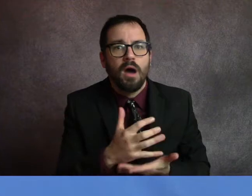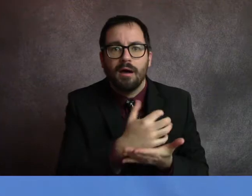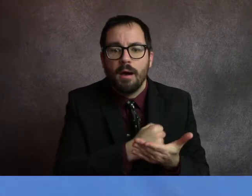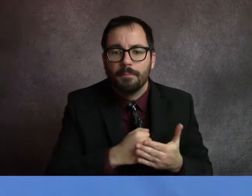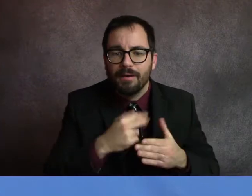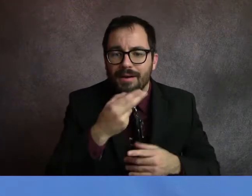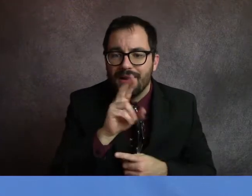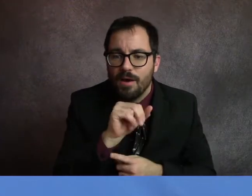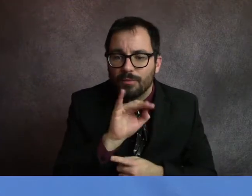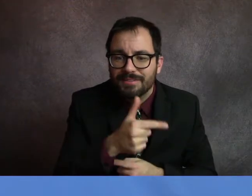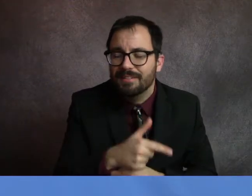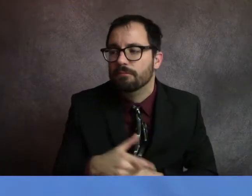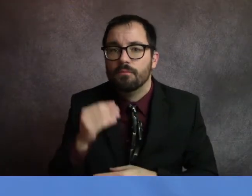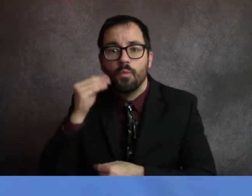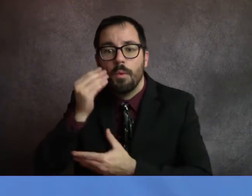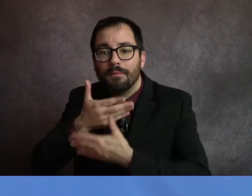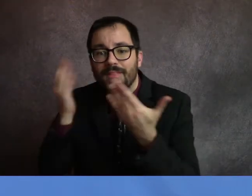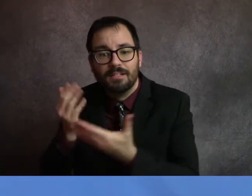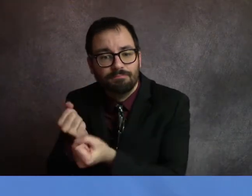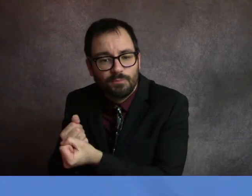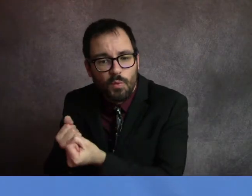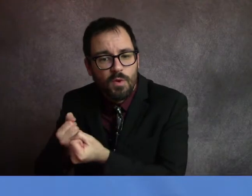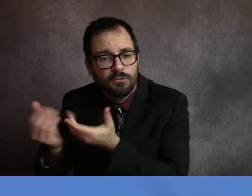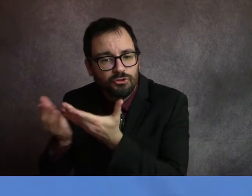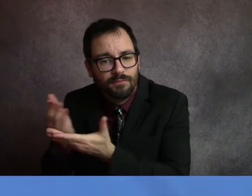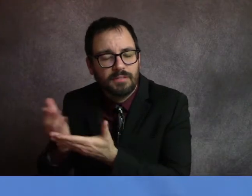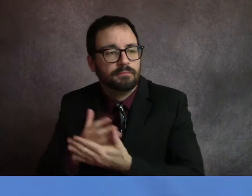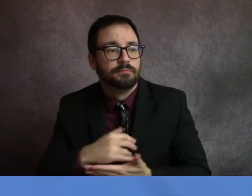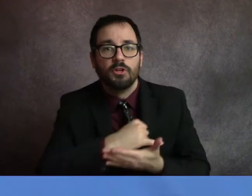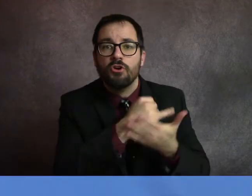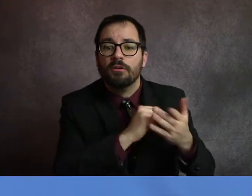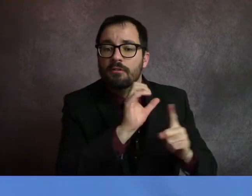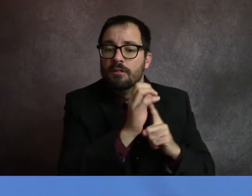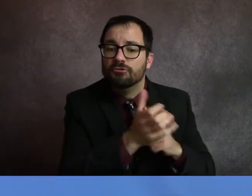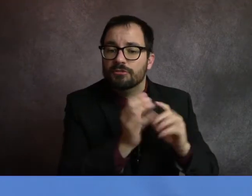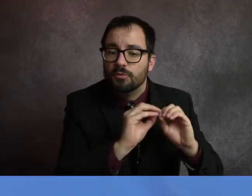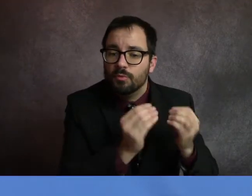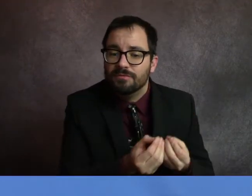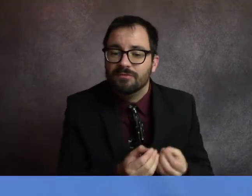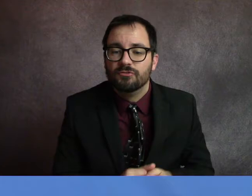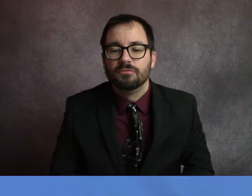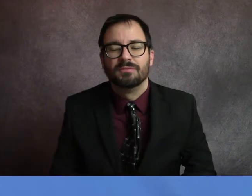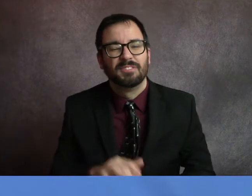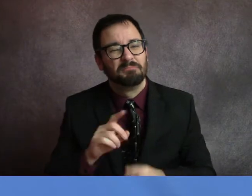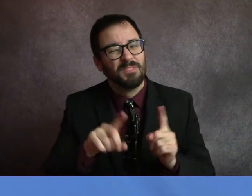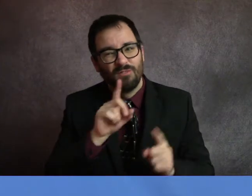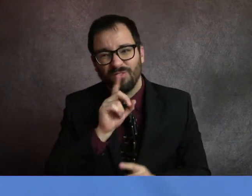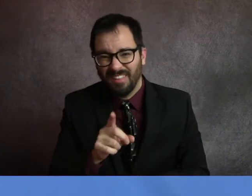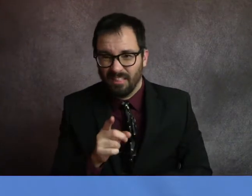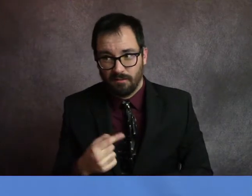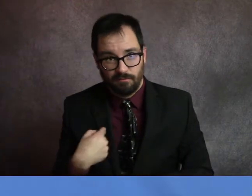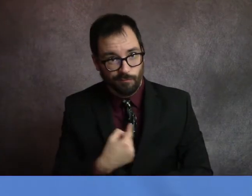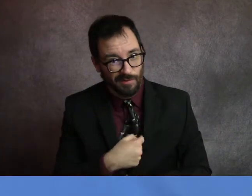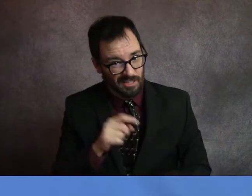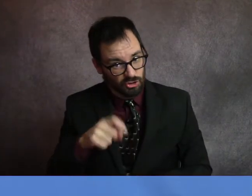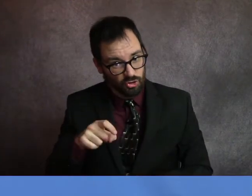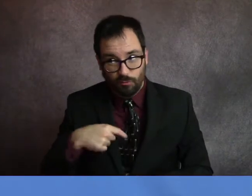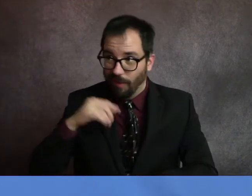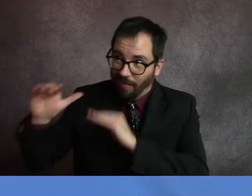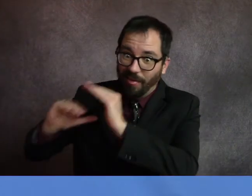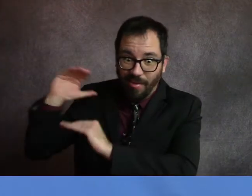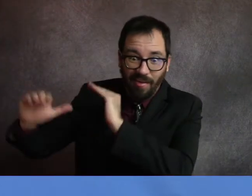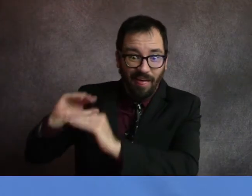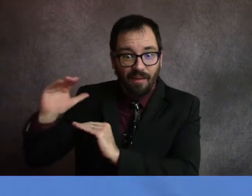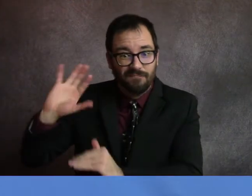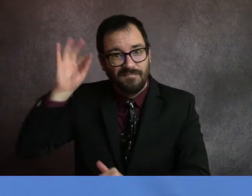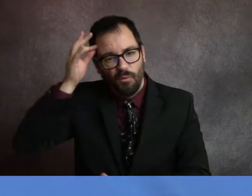organizations. But it shouldn't take mayors and governors begging the federal government for help. Congress and the sitting